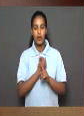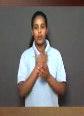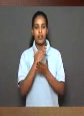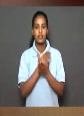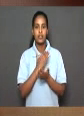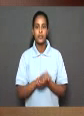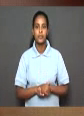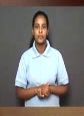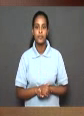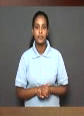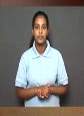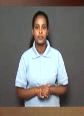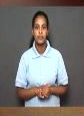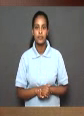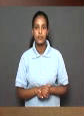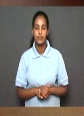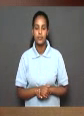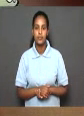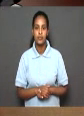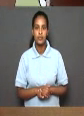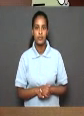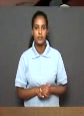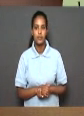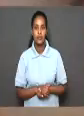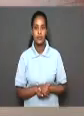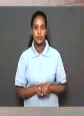Let's get back to our lesson.